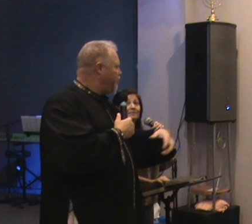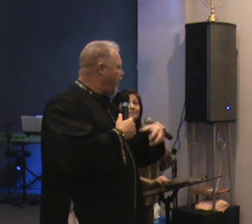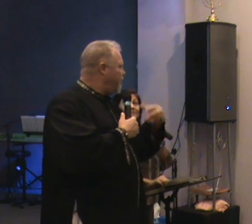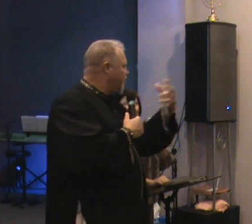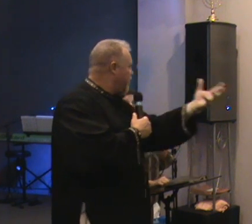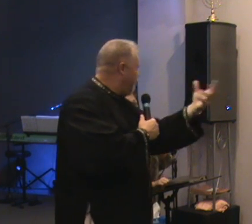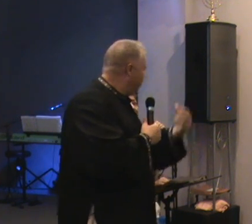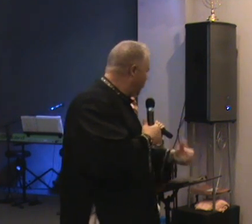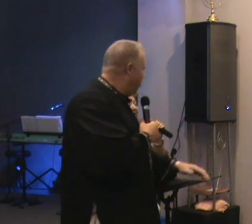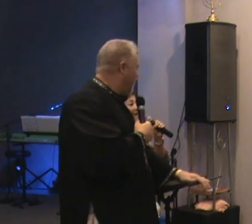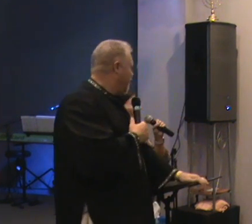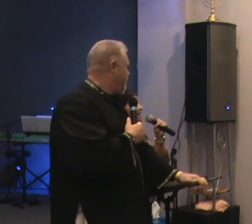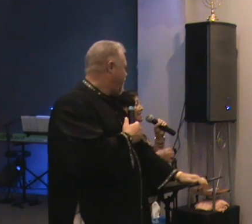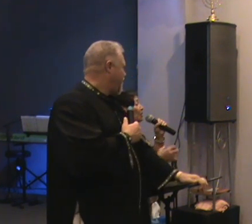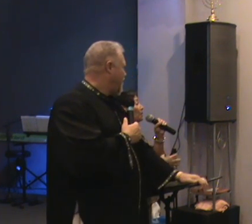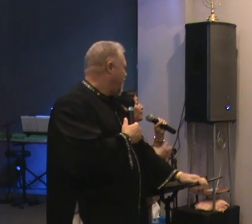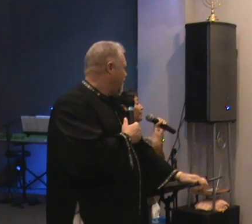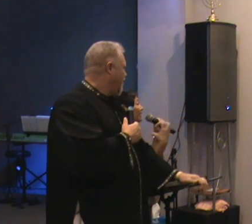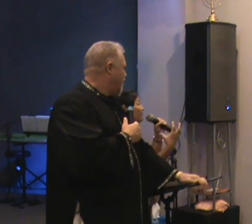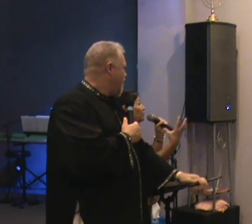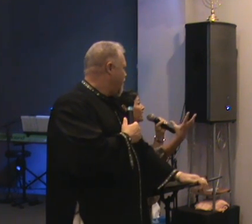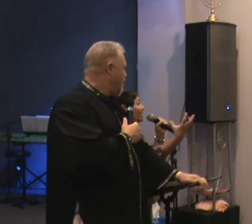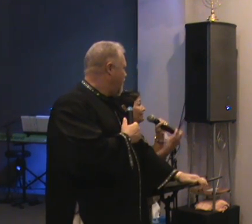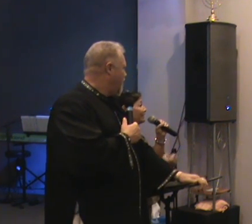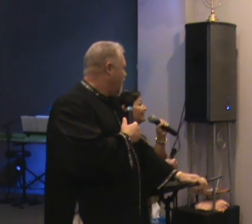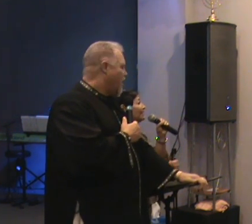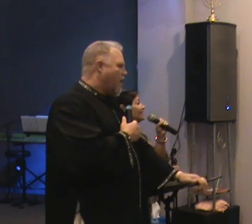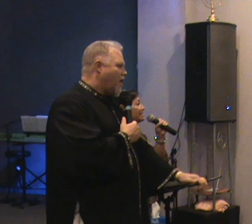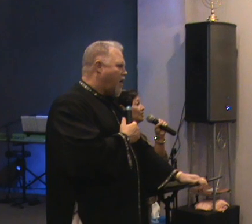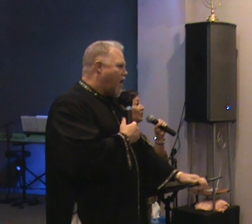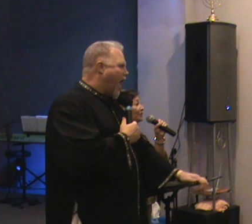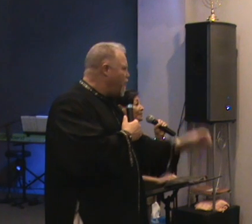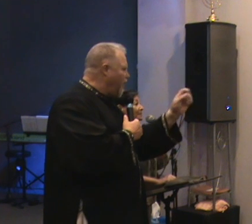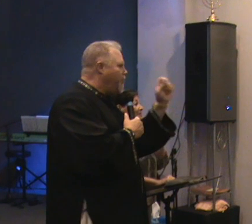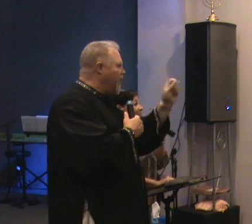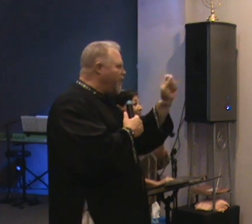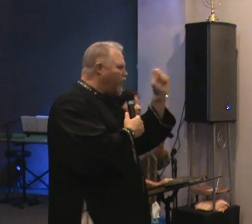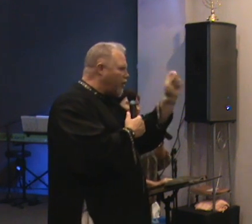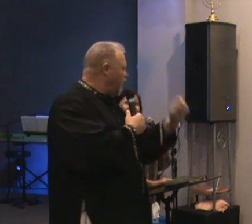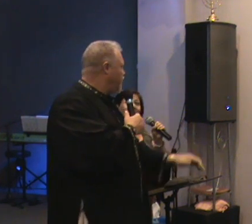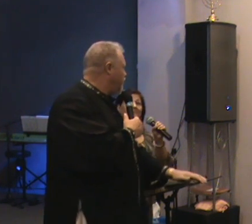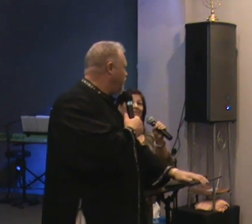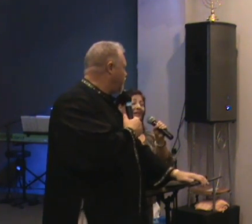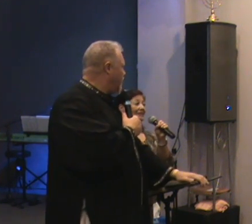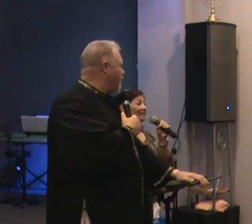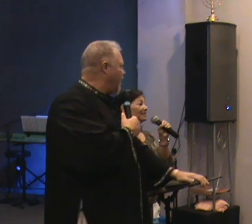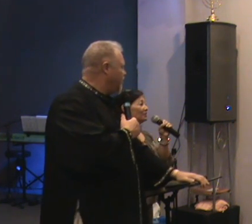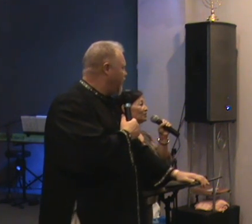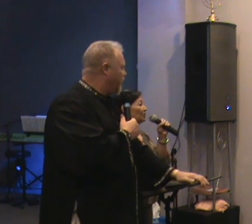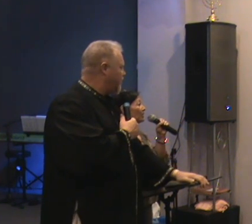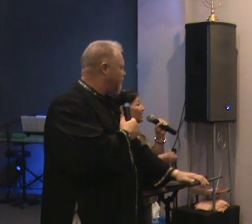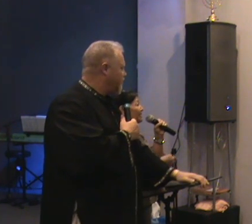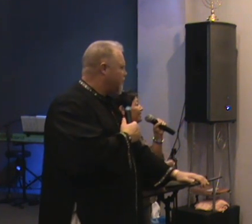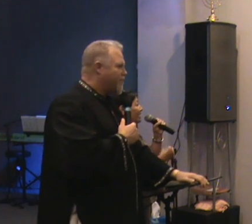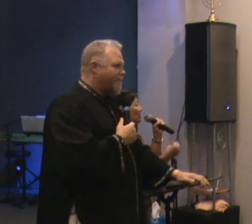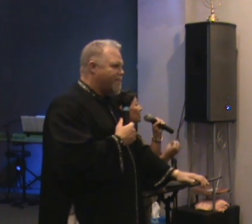we prepare for the coming of the Lord. Así como preparamos para la venida del Señor. I really believe we're close to Jesus coming back to the